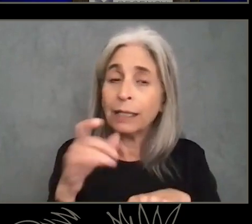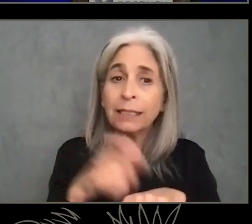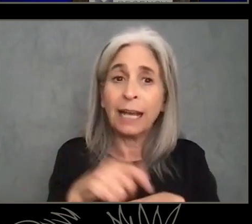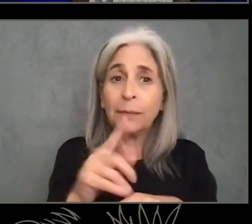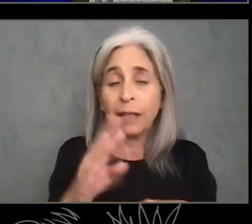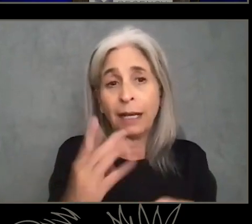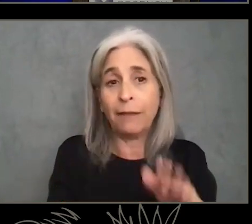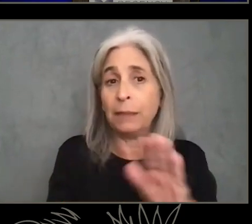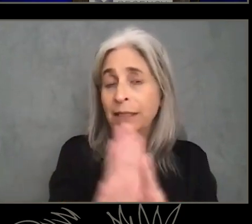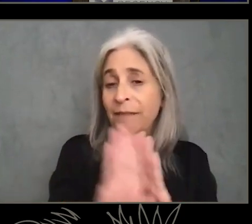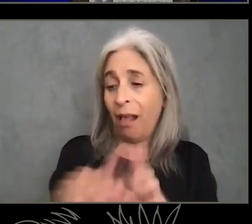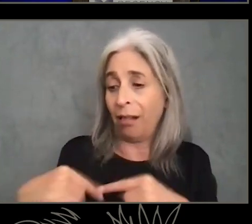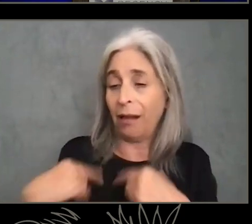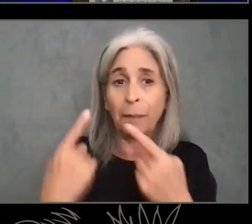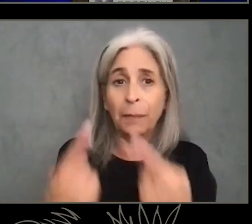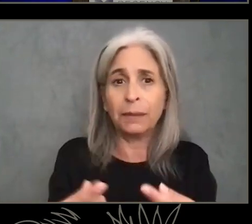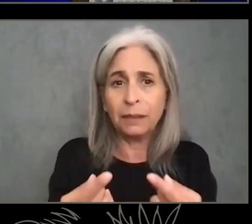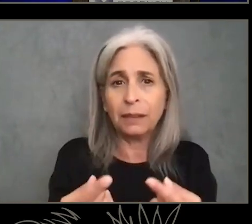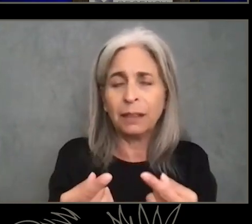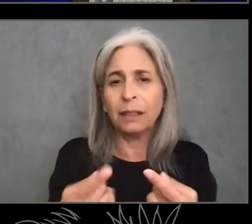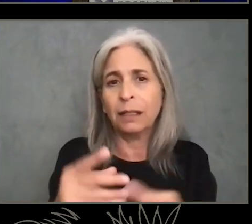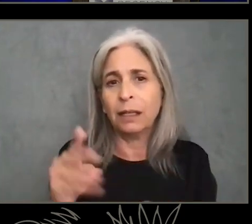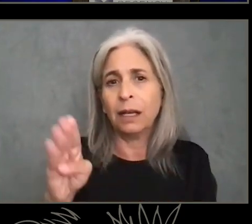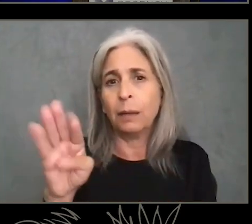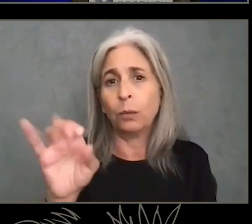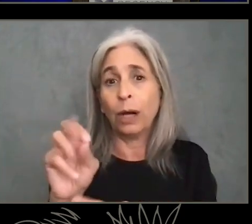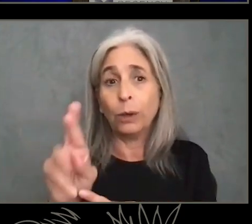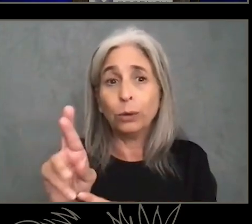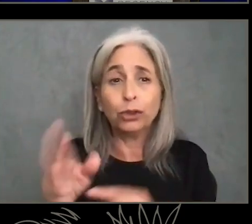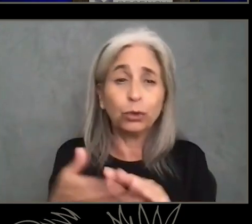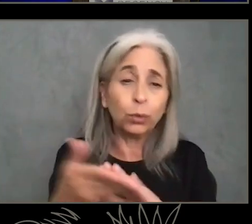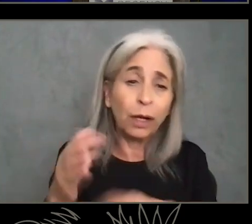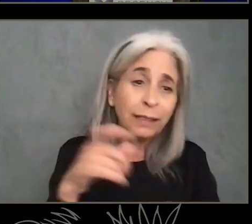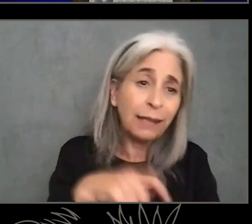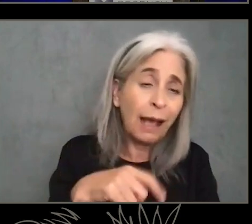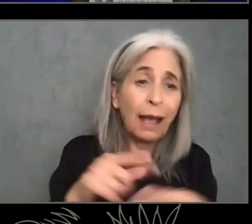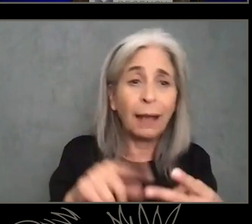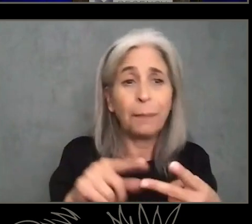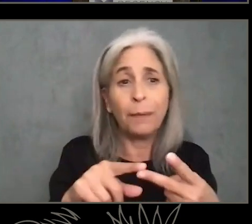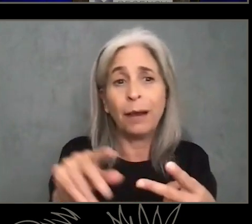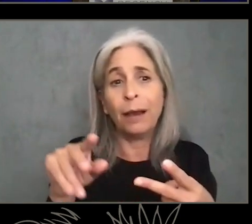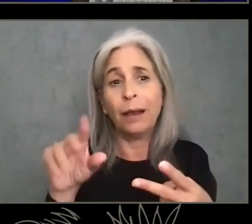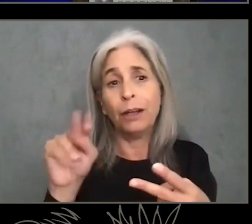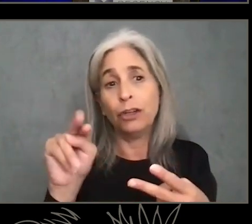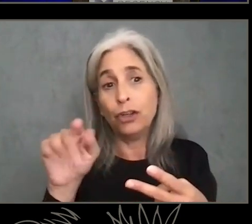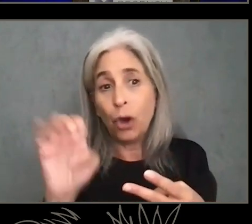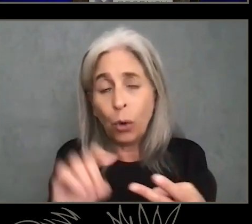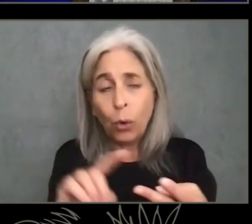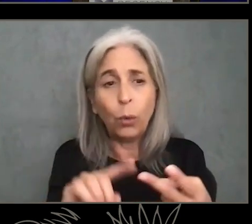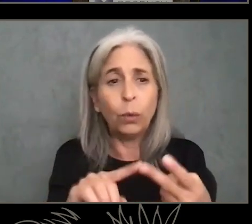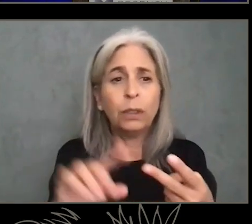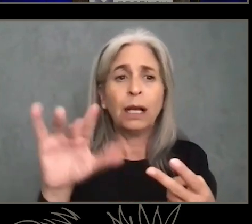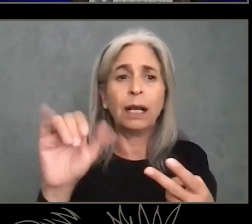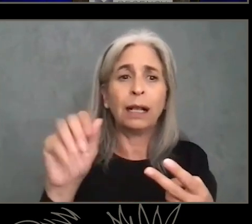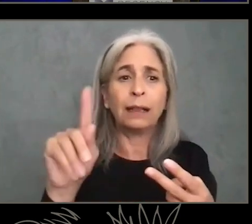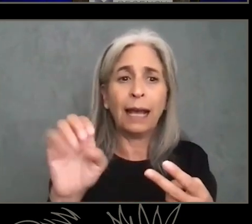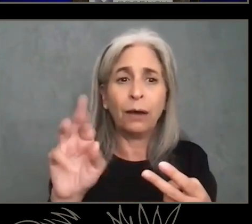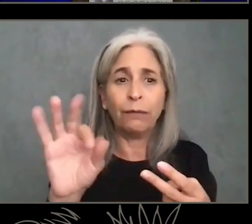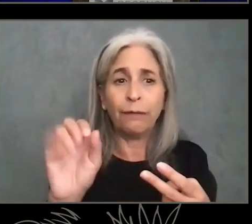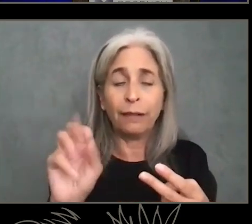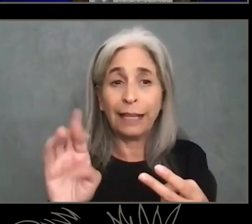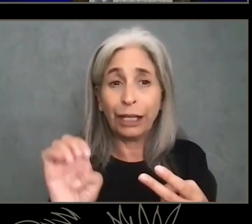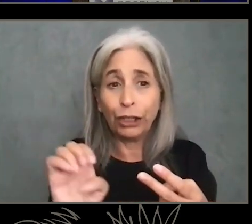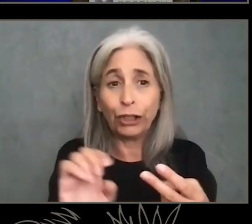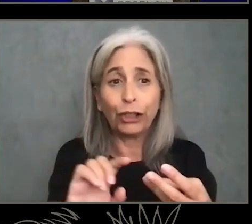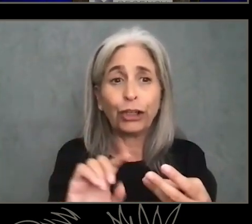come along. Like I mentioned before, we have the browser runtime, we have the Node runtime or server runtime, but there are